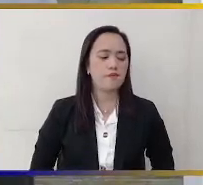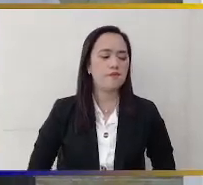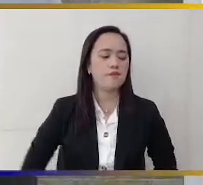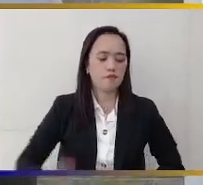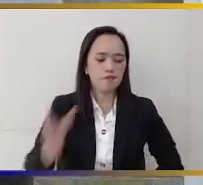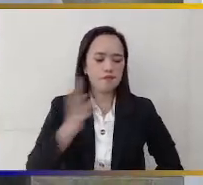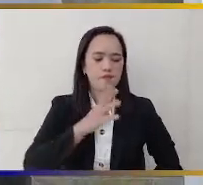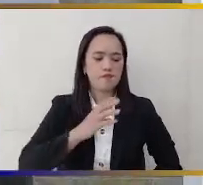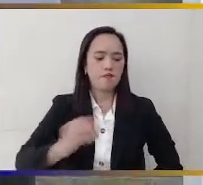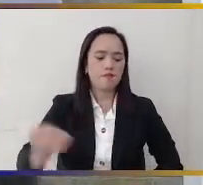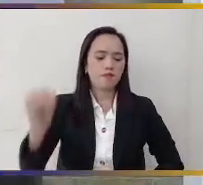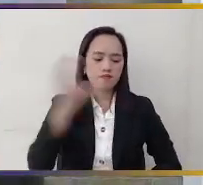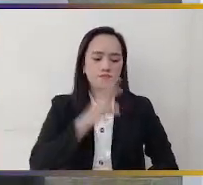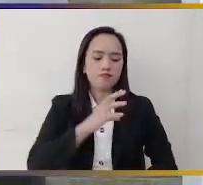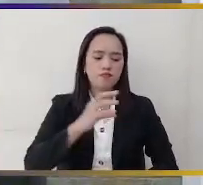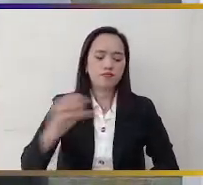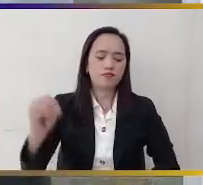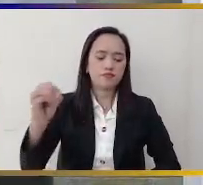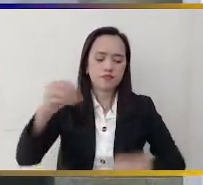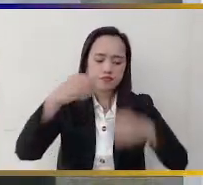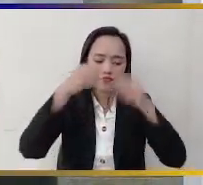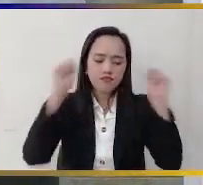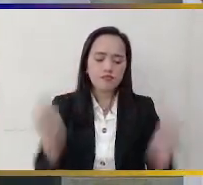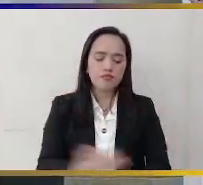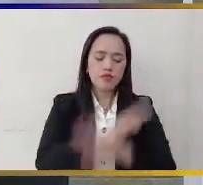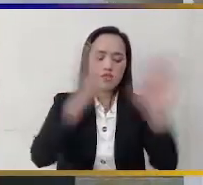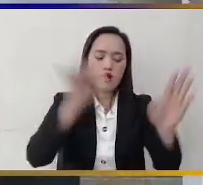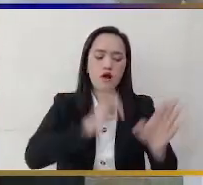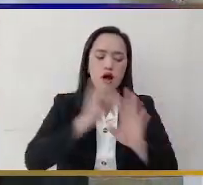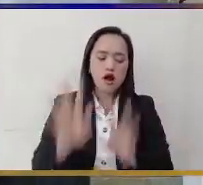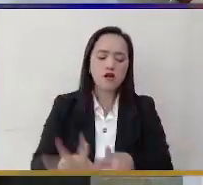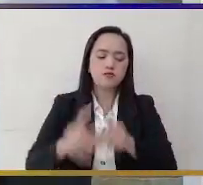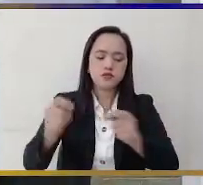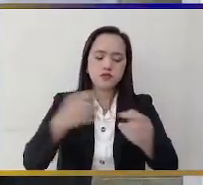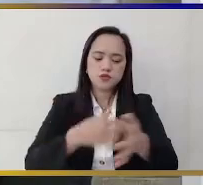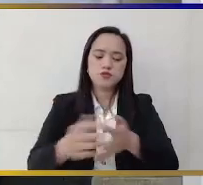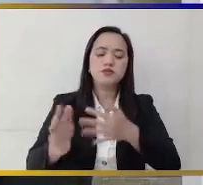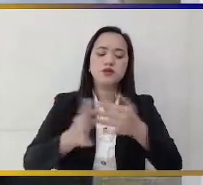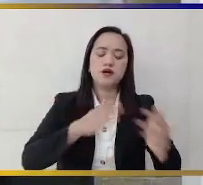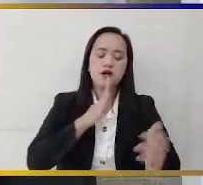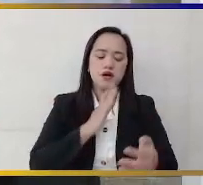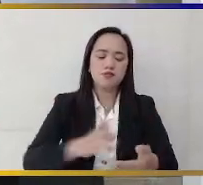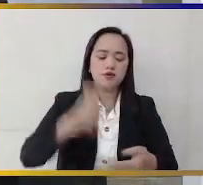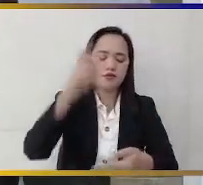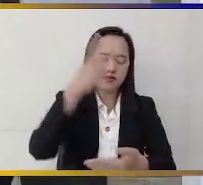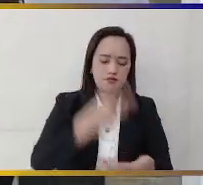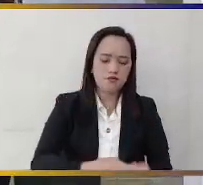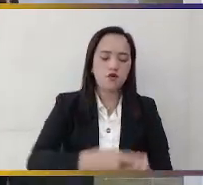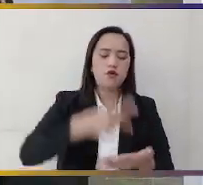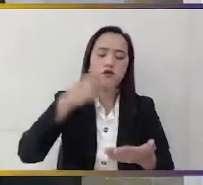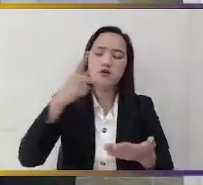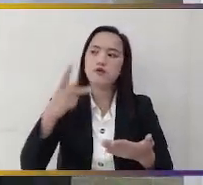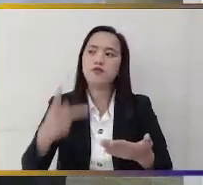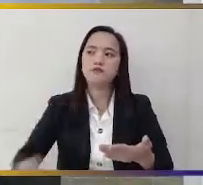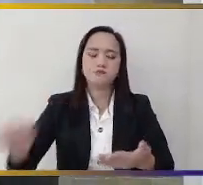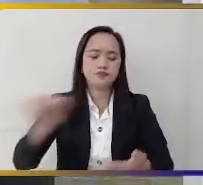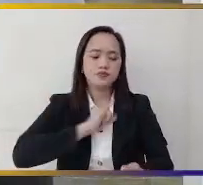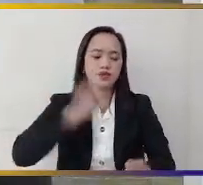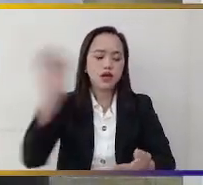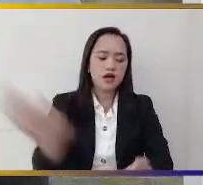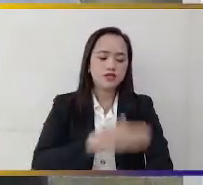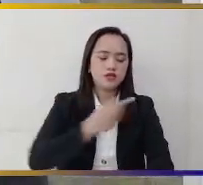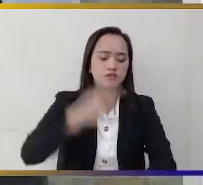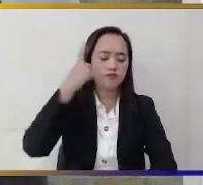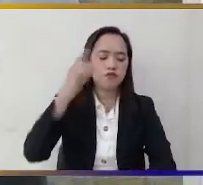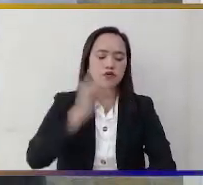I sing through the shade and the sunshine. I trust him whatever befall.